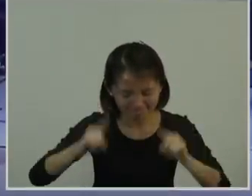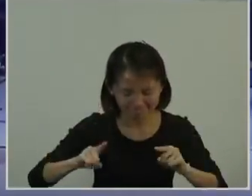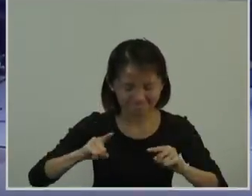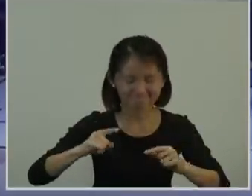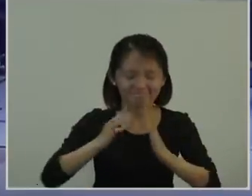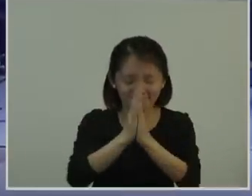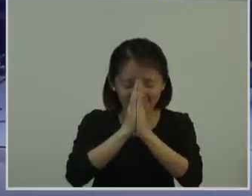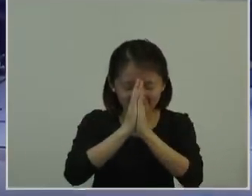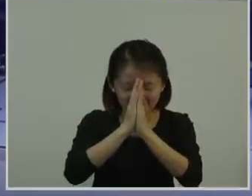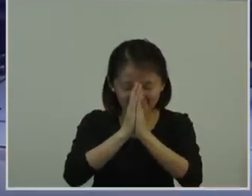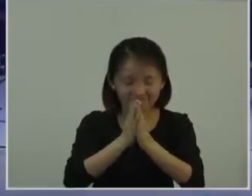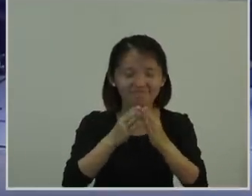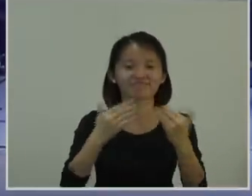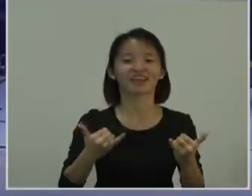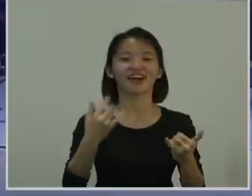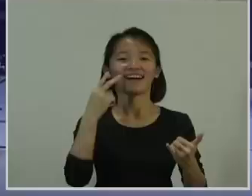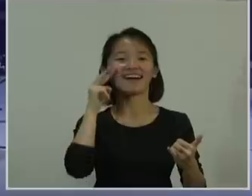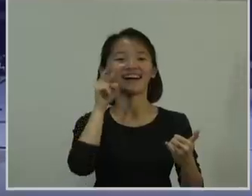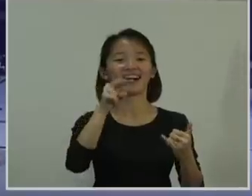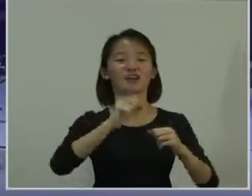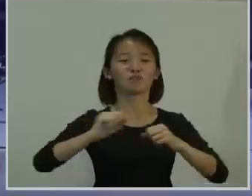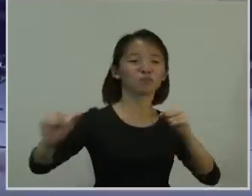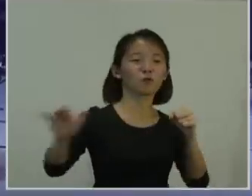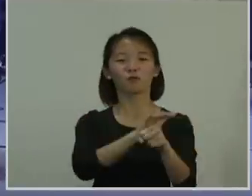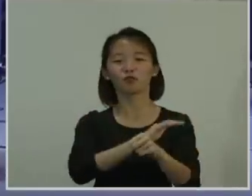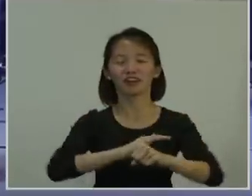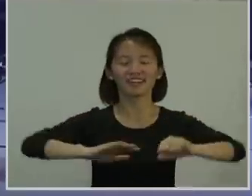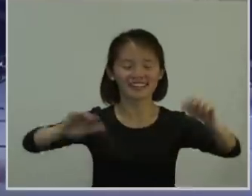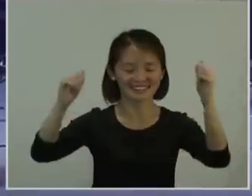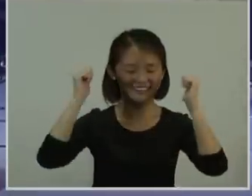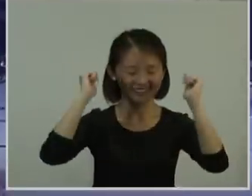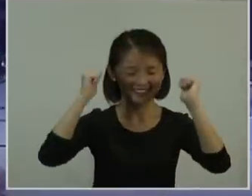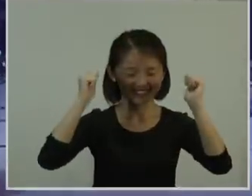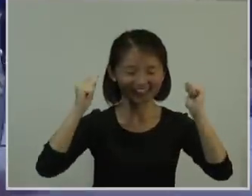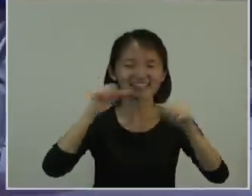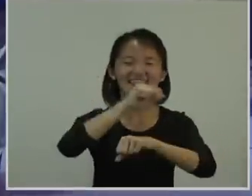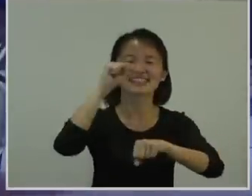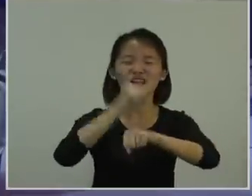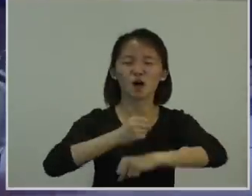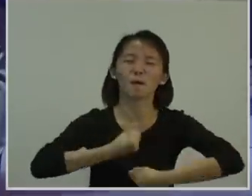it finally happened. Yes. Hey, Singapore, make some